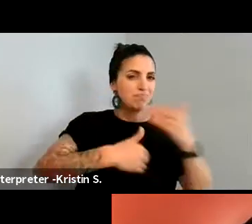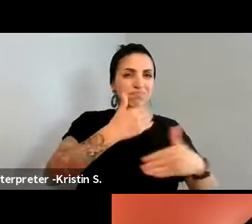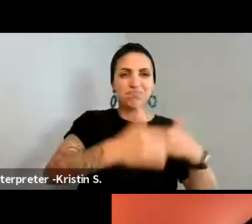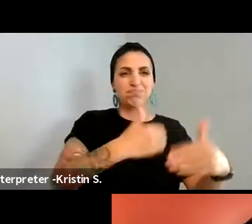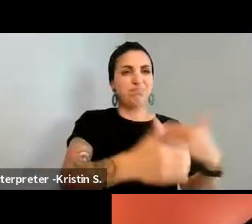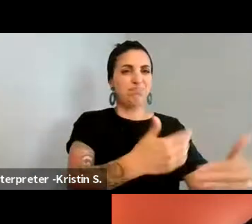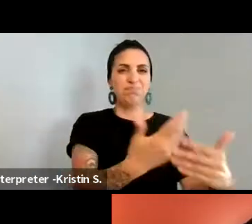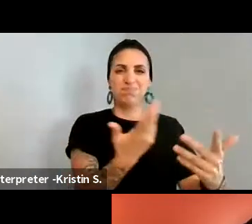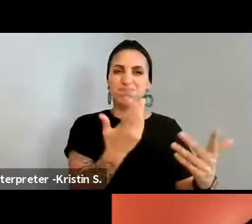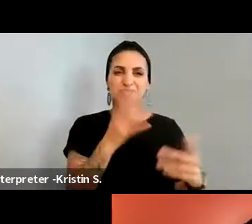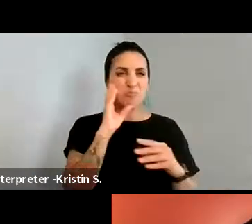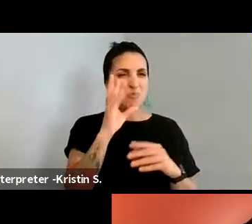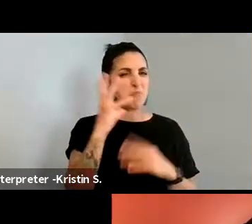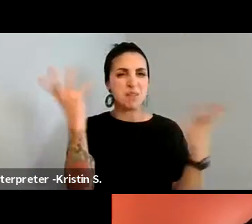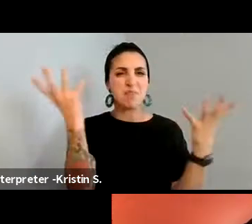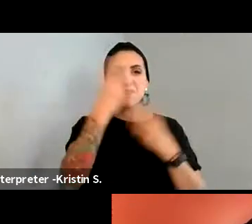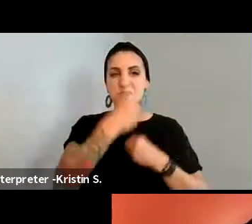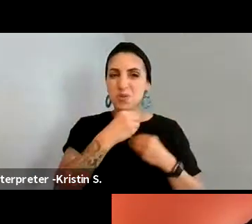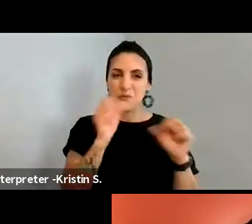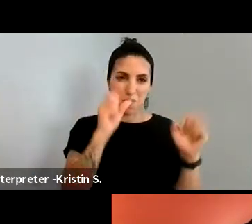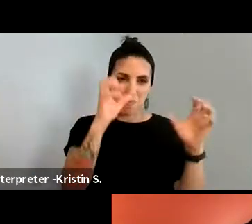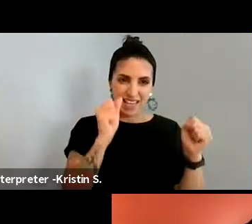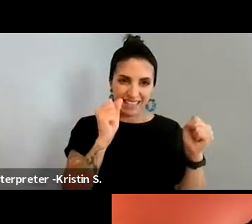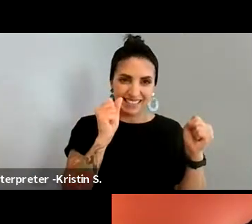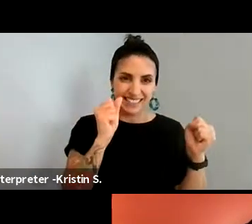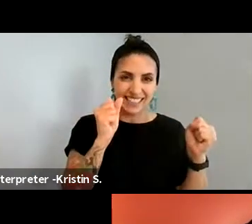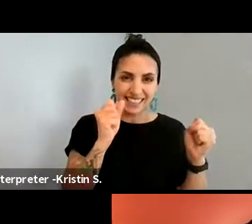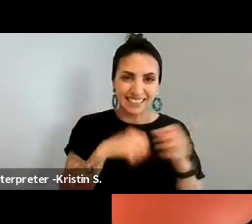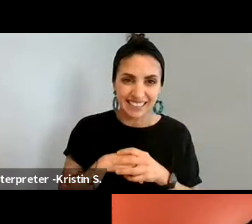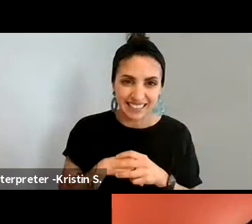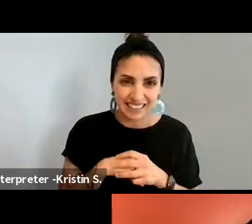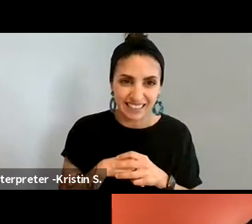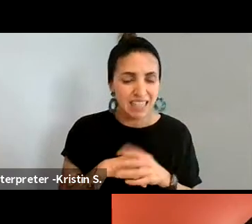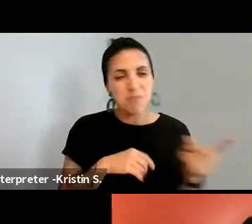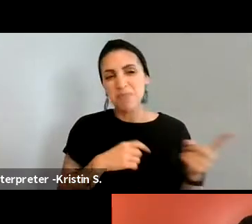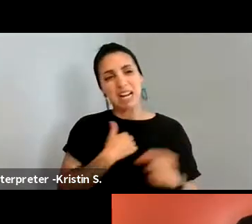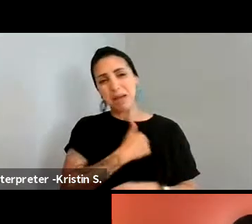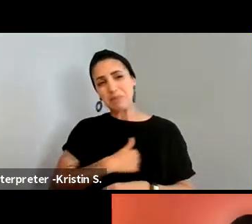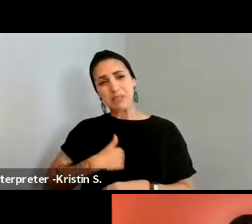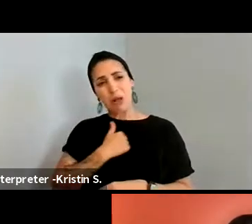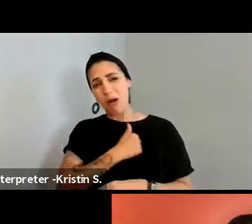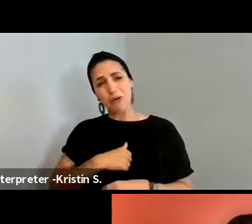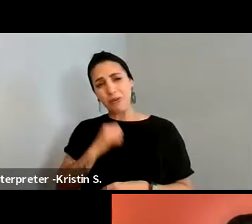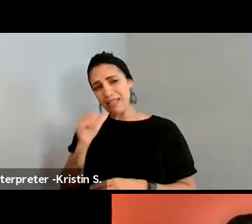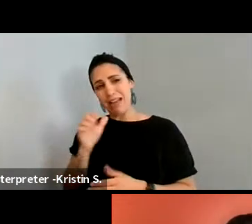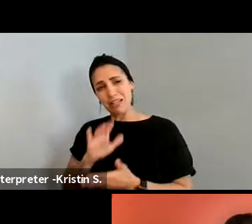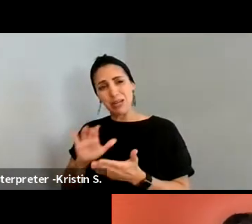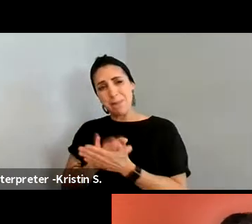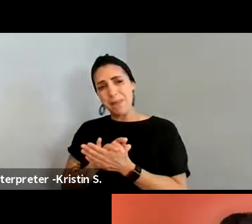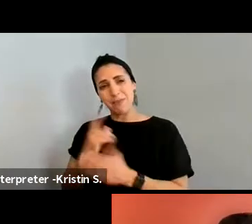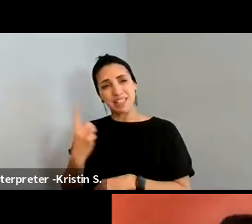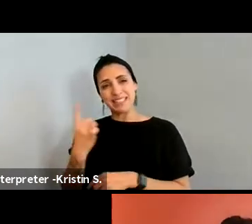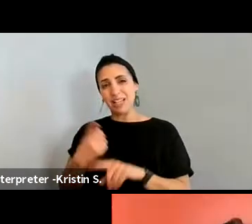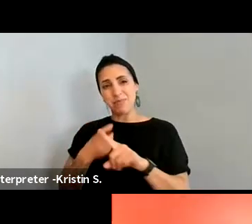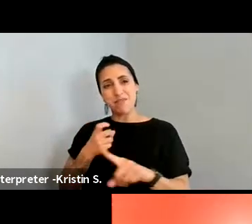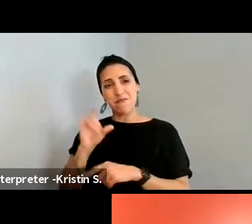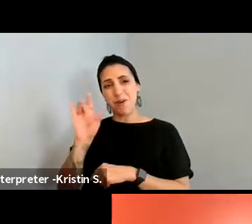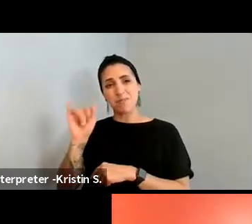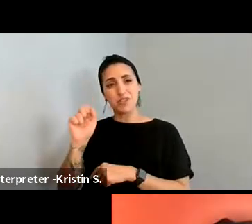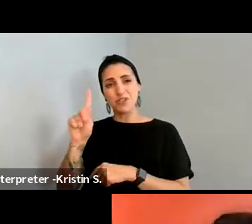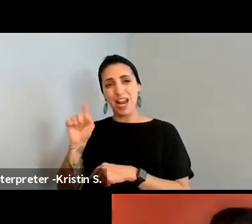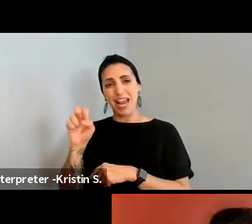really beautiful and amazing. But you're not going to meet the Jackson 5. I'm sorry, it's just not going to